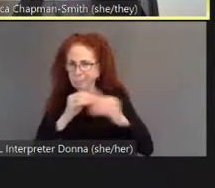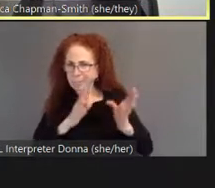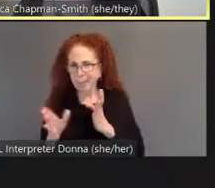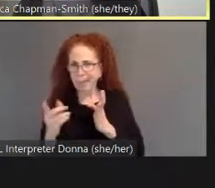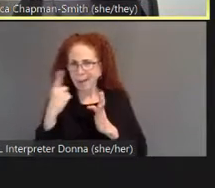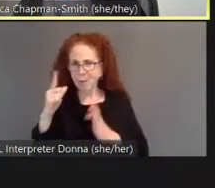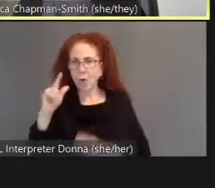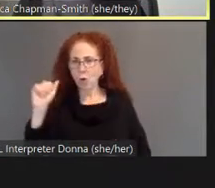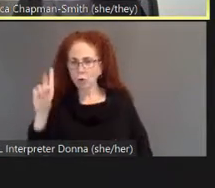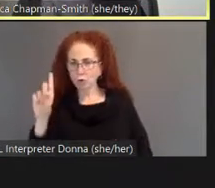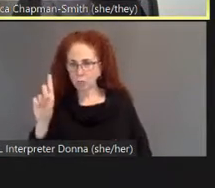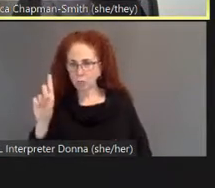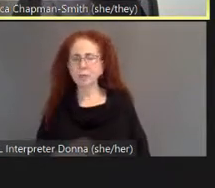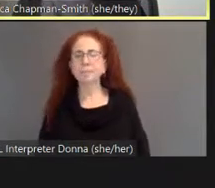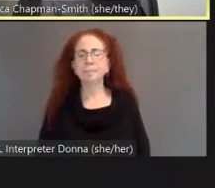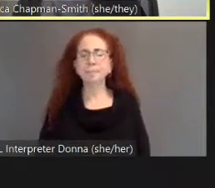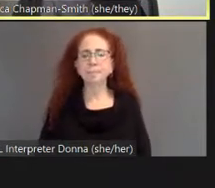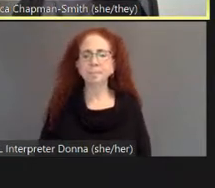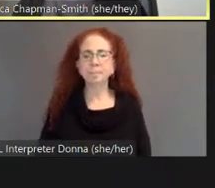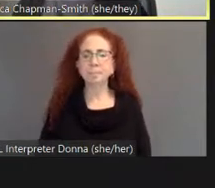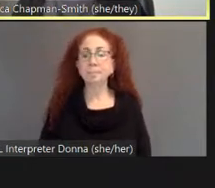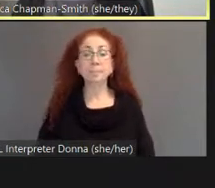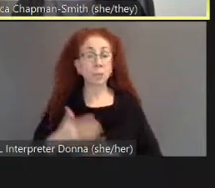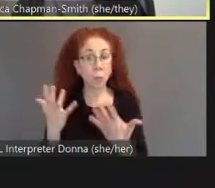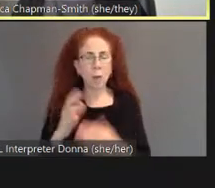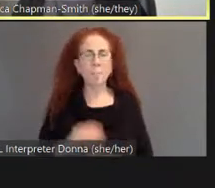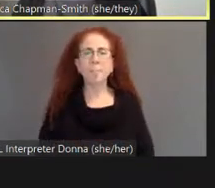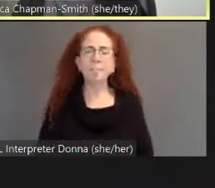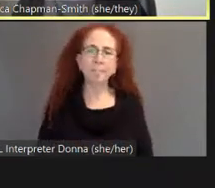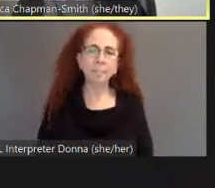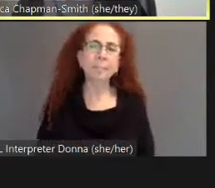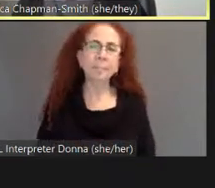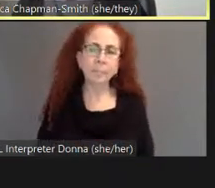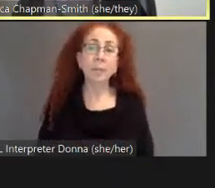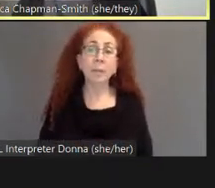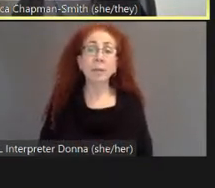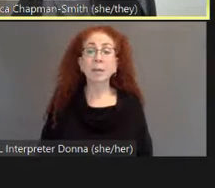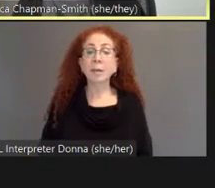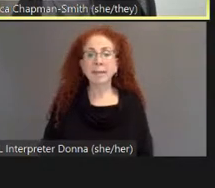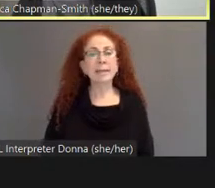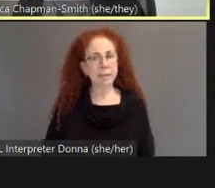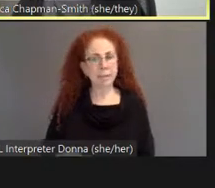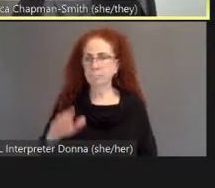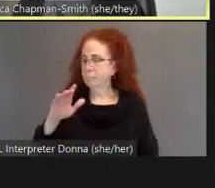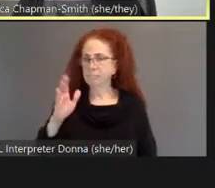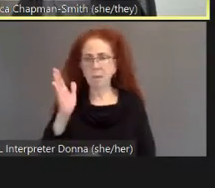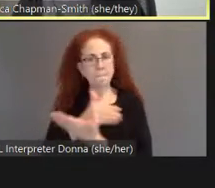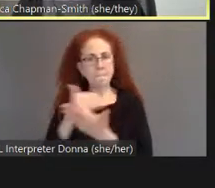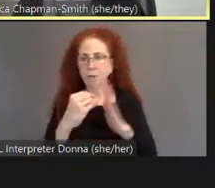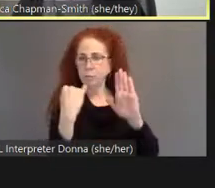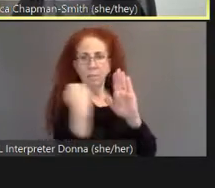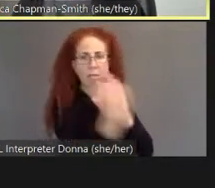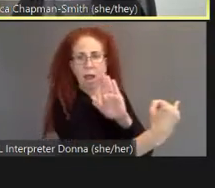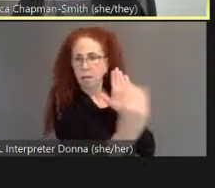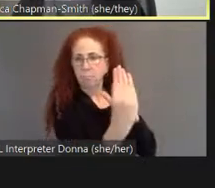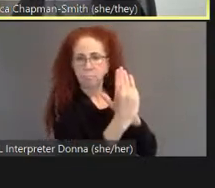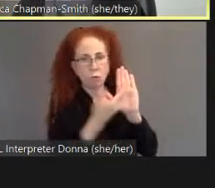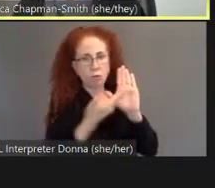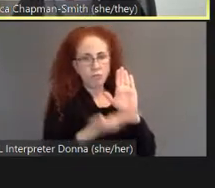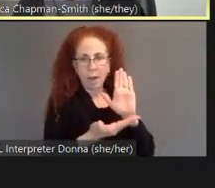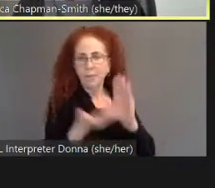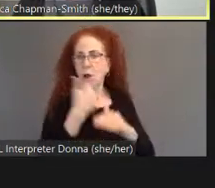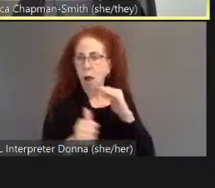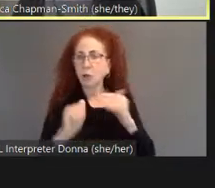Philadelphia. The creation of audio descriptions is a line item, like I said, in the community